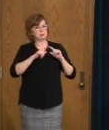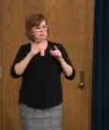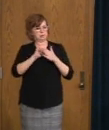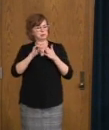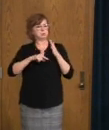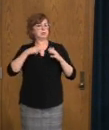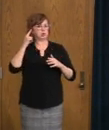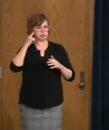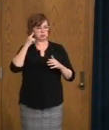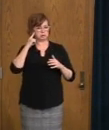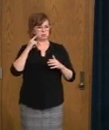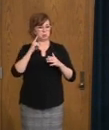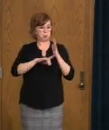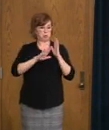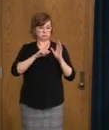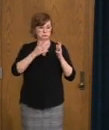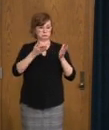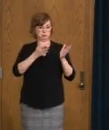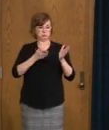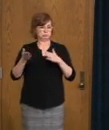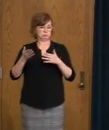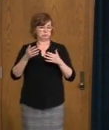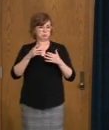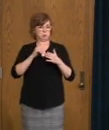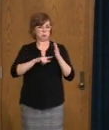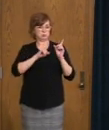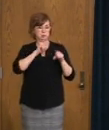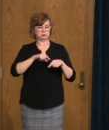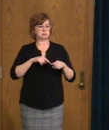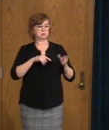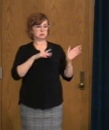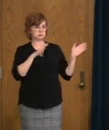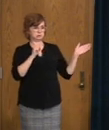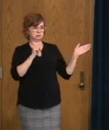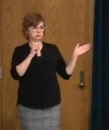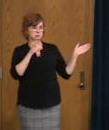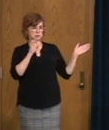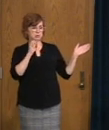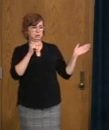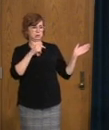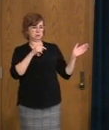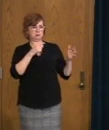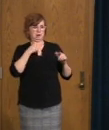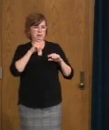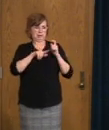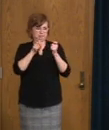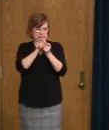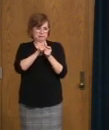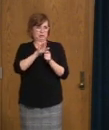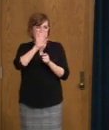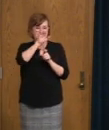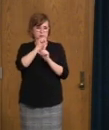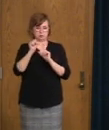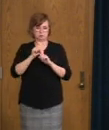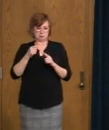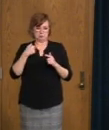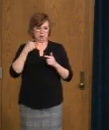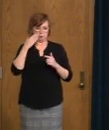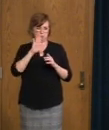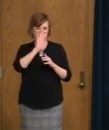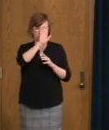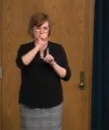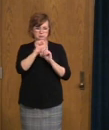Well, I'll start that question answer, and then I'm going to ask Derek to follow up with a little bit. But just, I can't speak to the specifics of the case, but